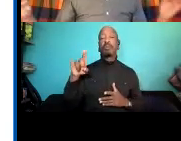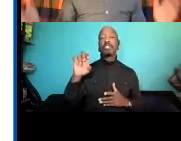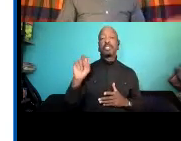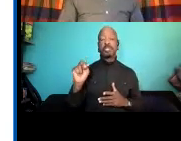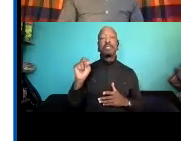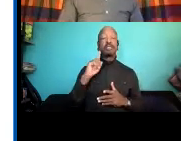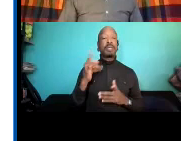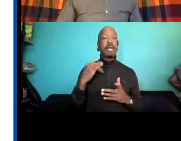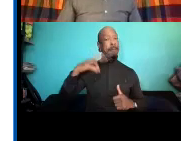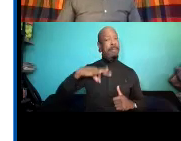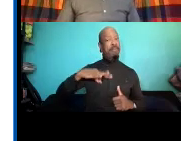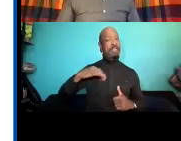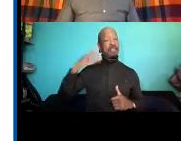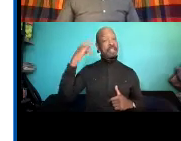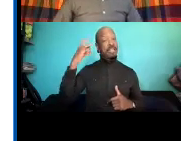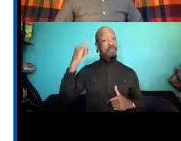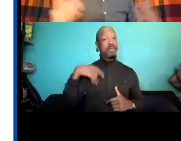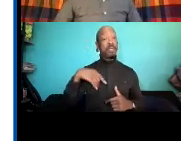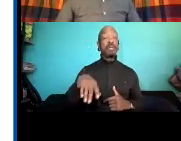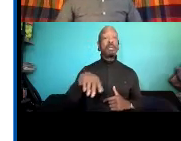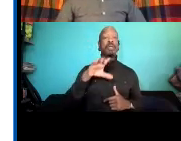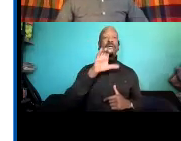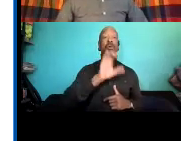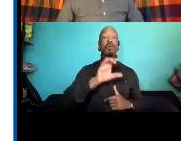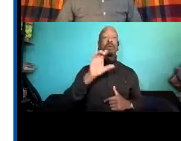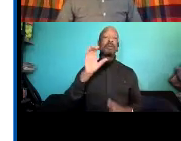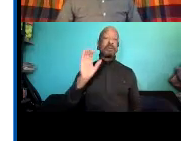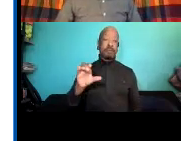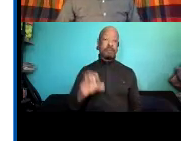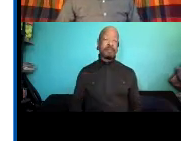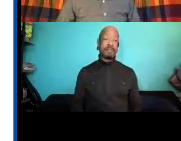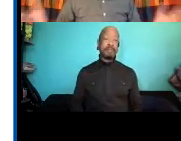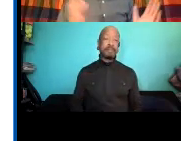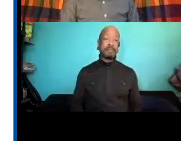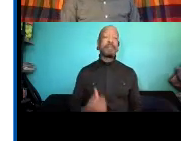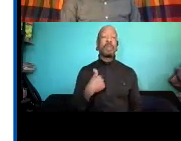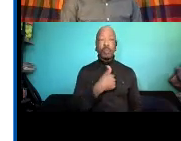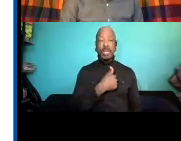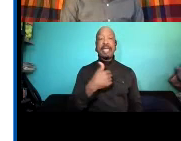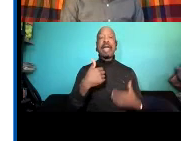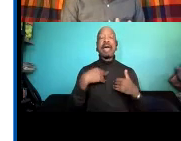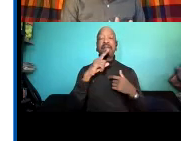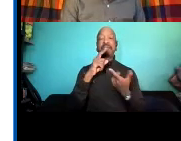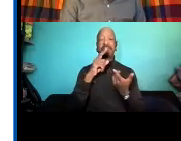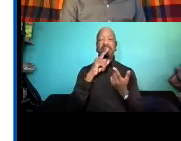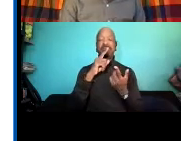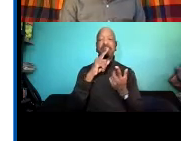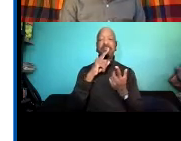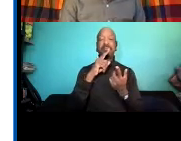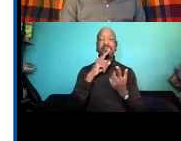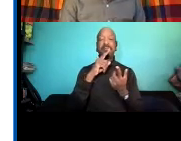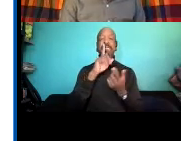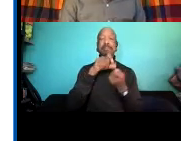forming a California cooperative corporation? So we do have a specific corporation